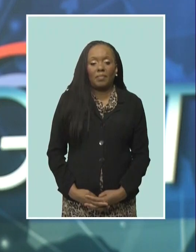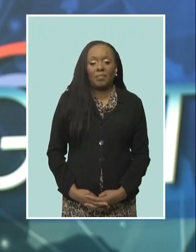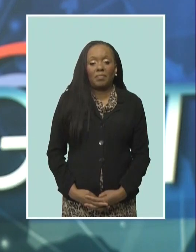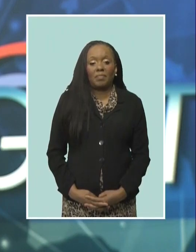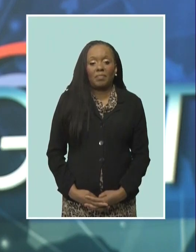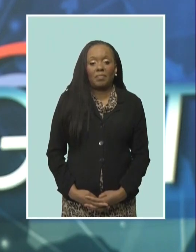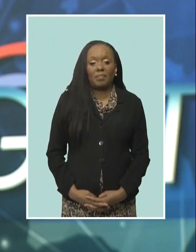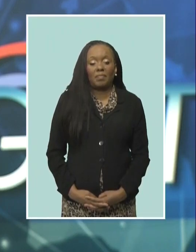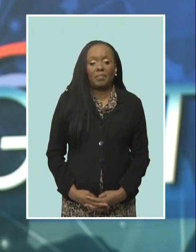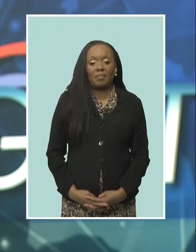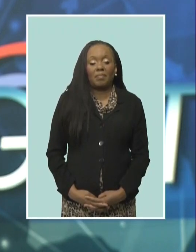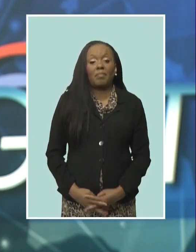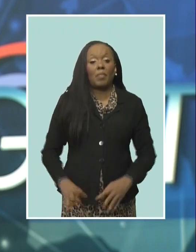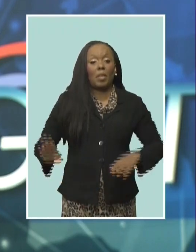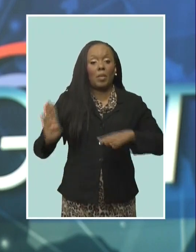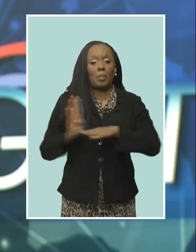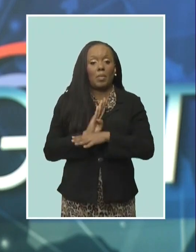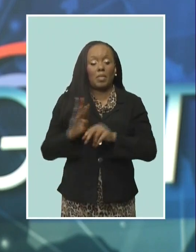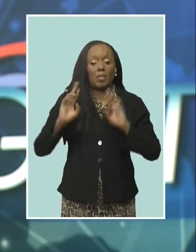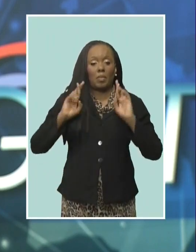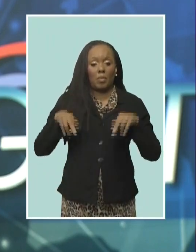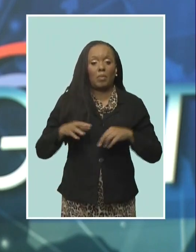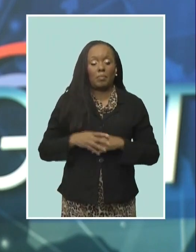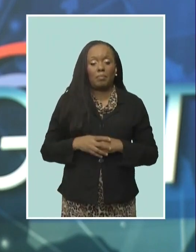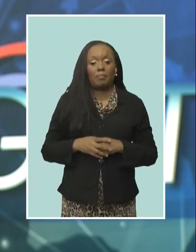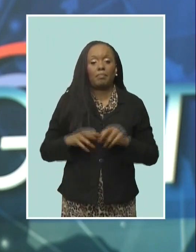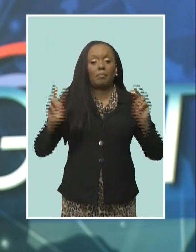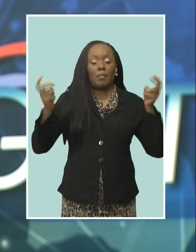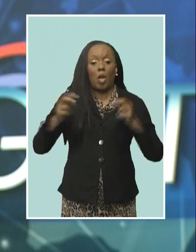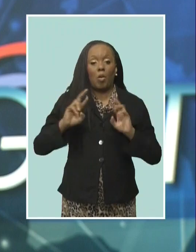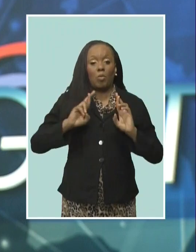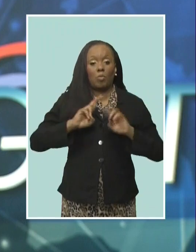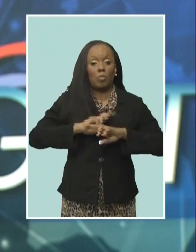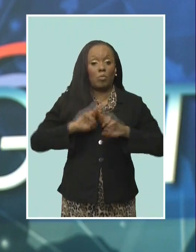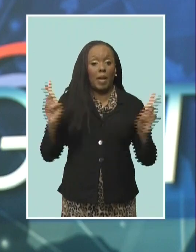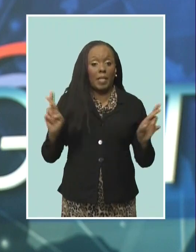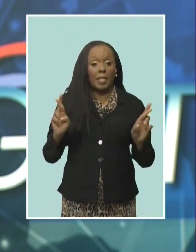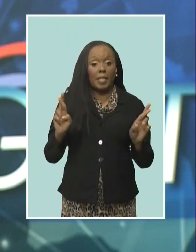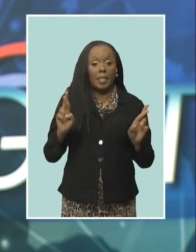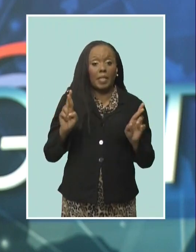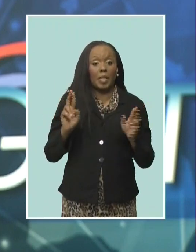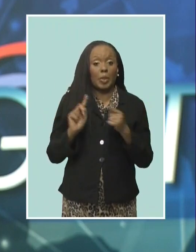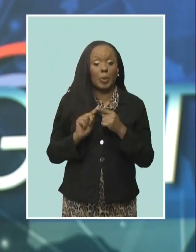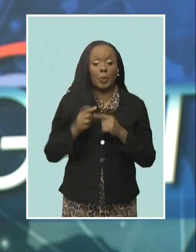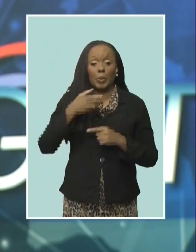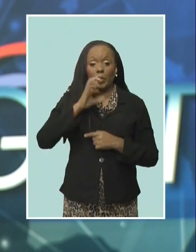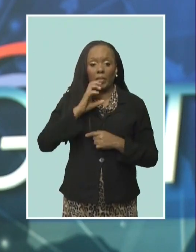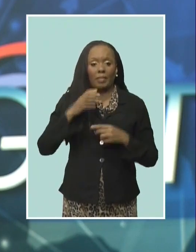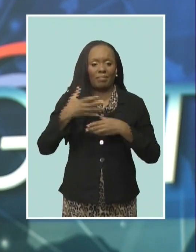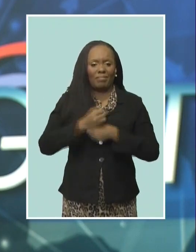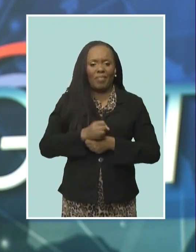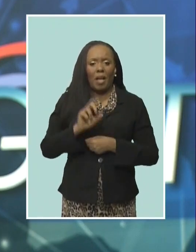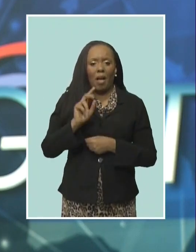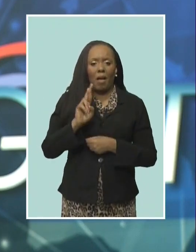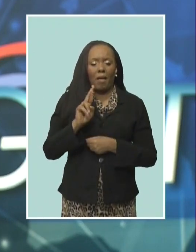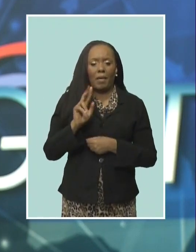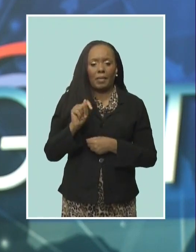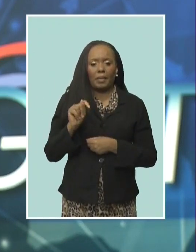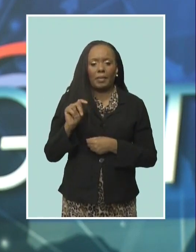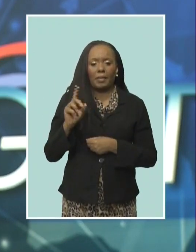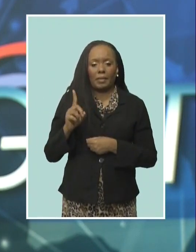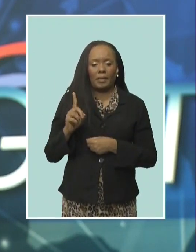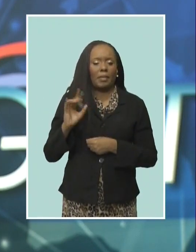In tonight's business report, the ready-to-drink or RTD cocktail market is growing. This is according to founder and manager of